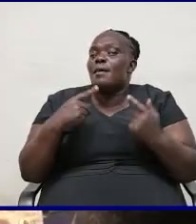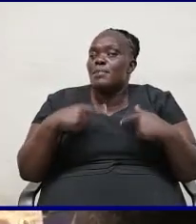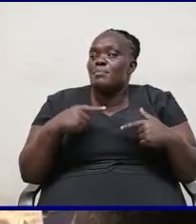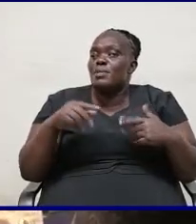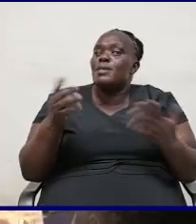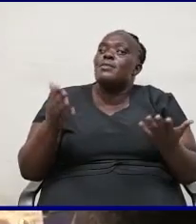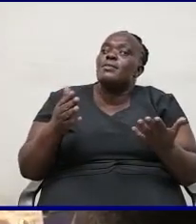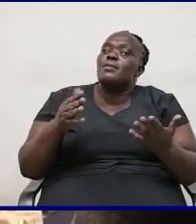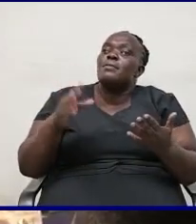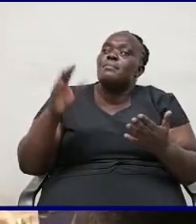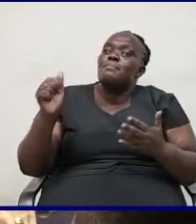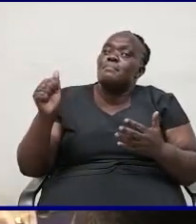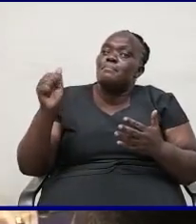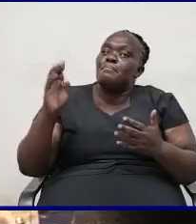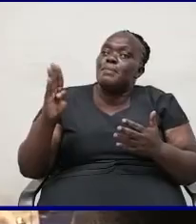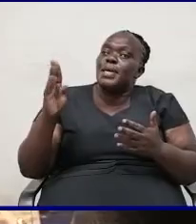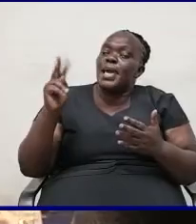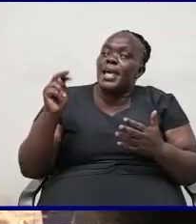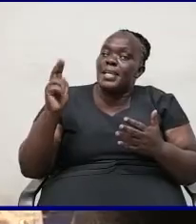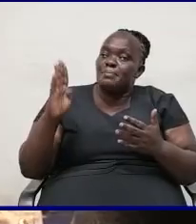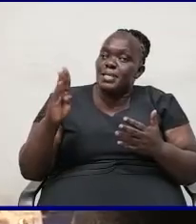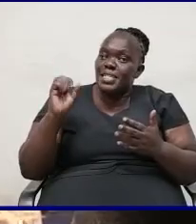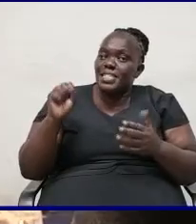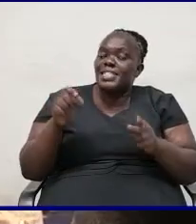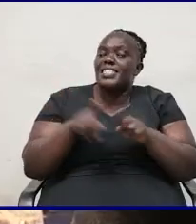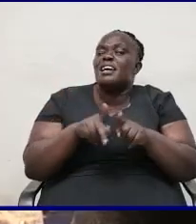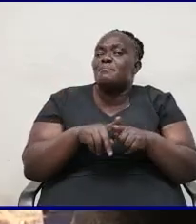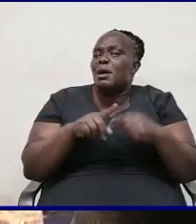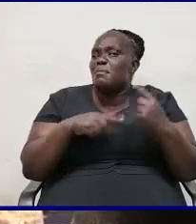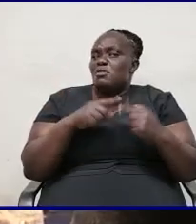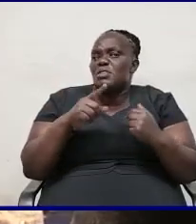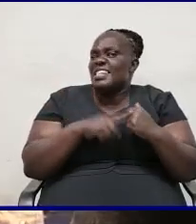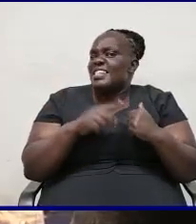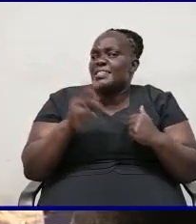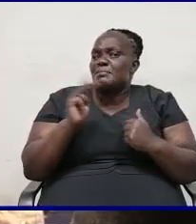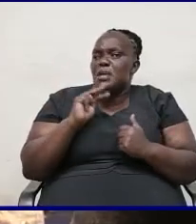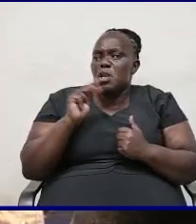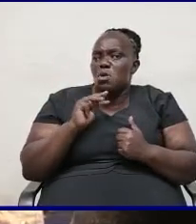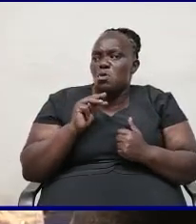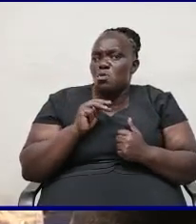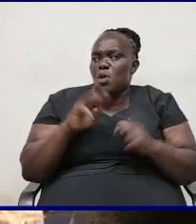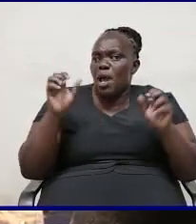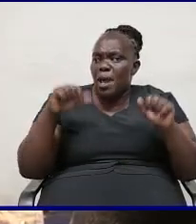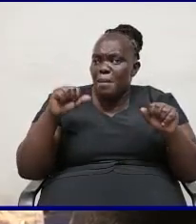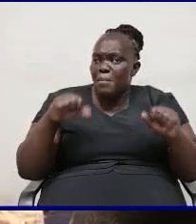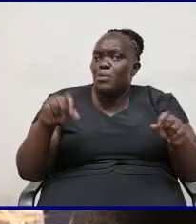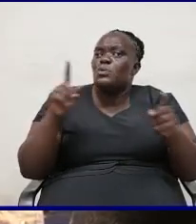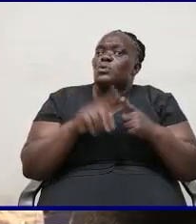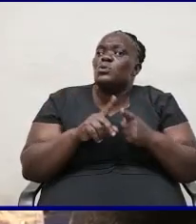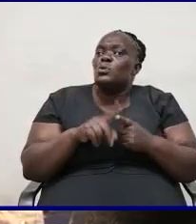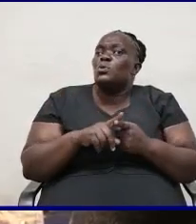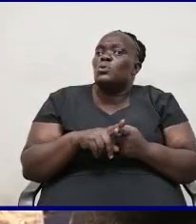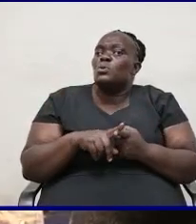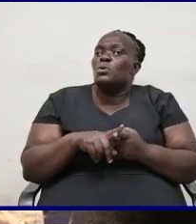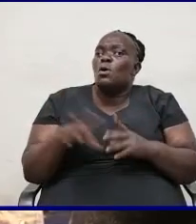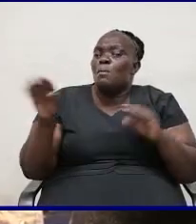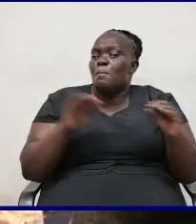who are in Airbnbs and so on. So it could be about 6 million that will have been able to